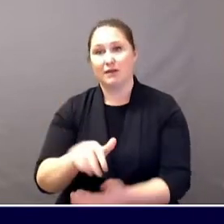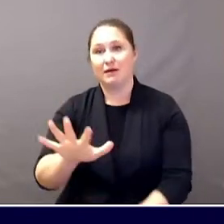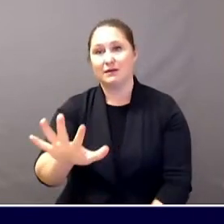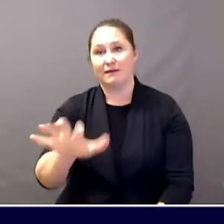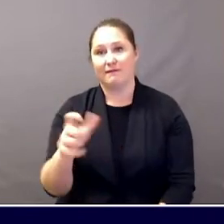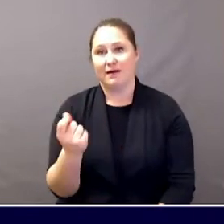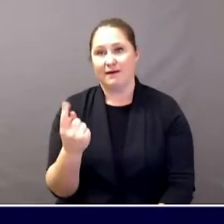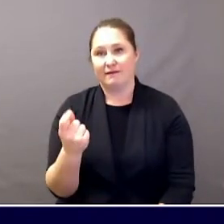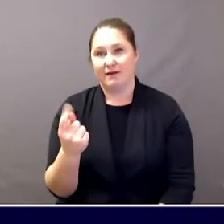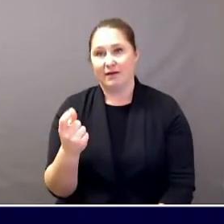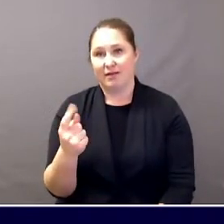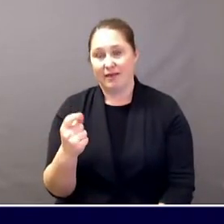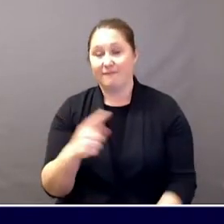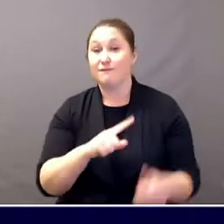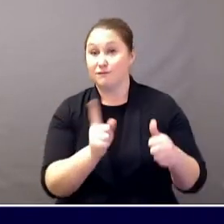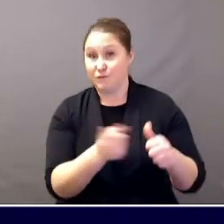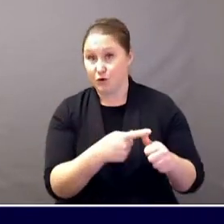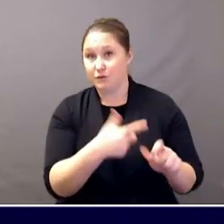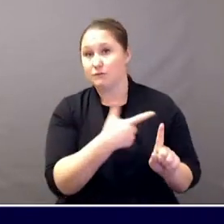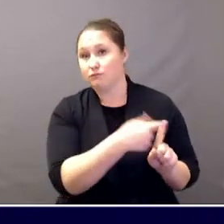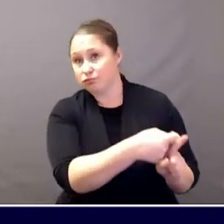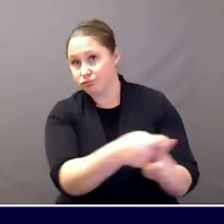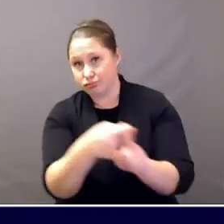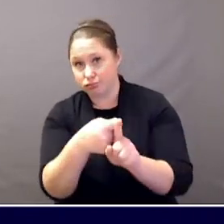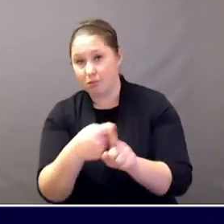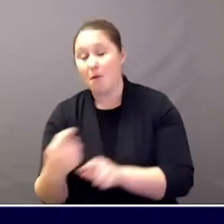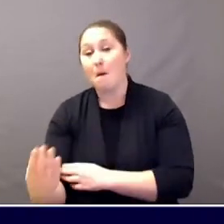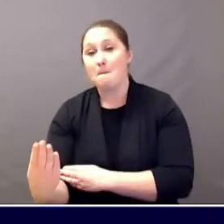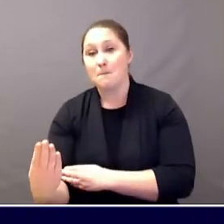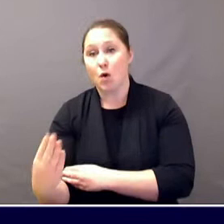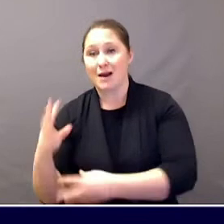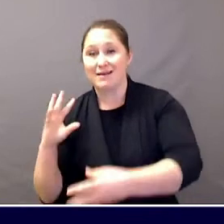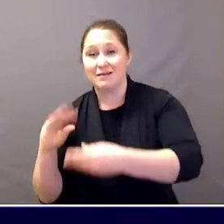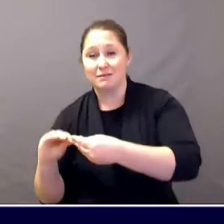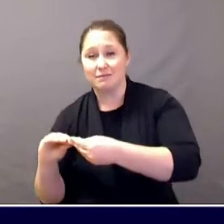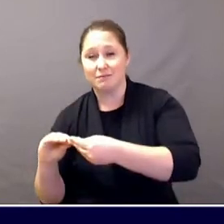53,511 are first doses, and as of this morning,